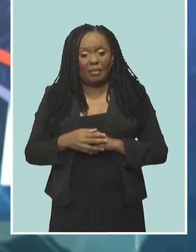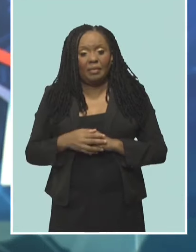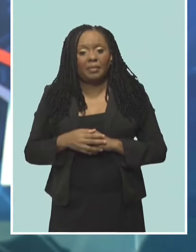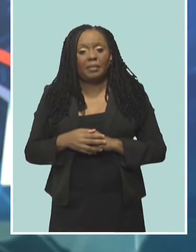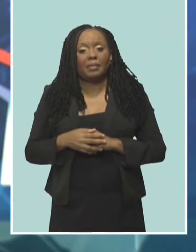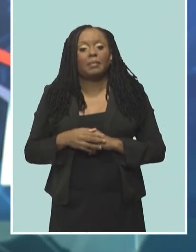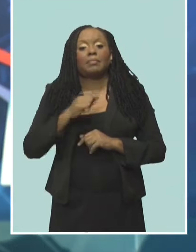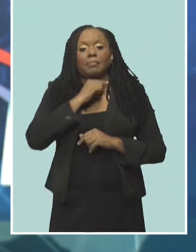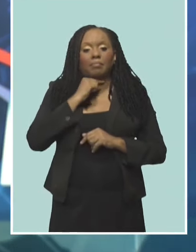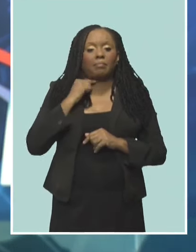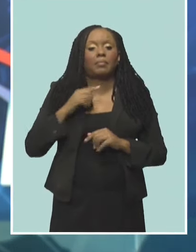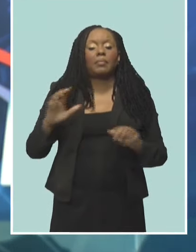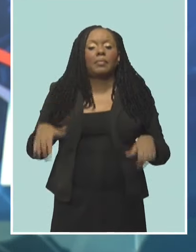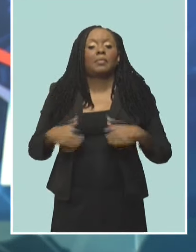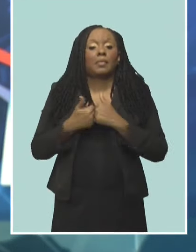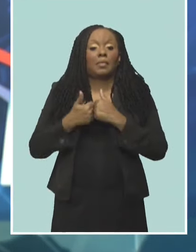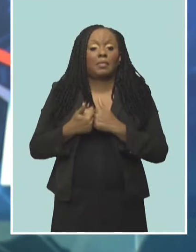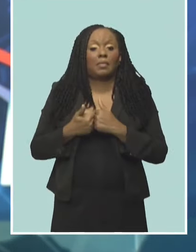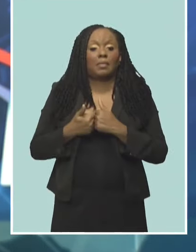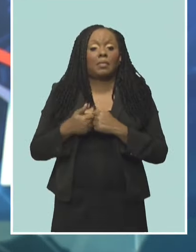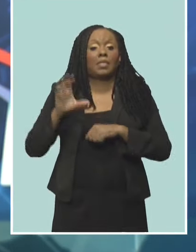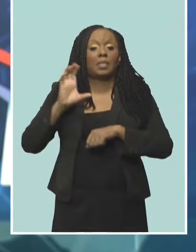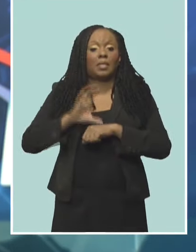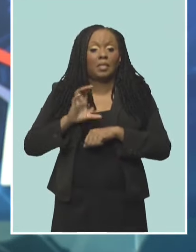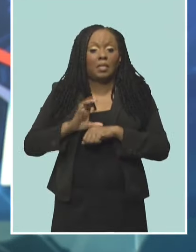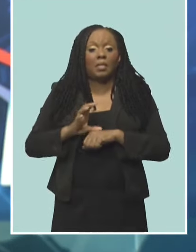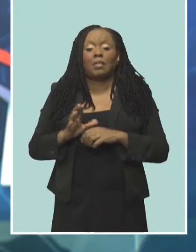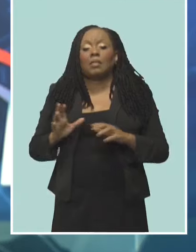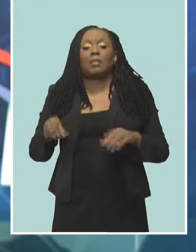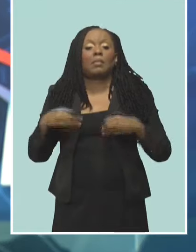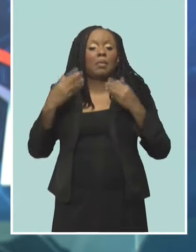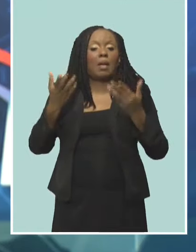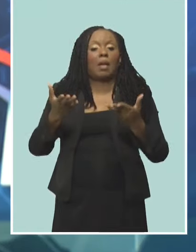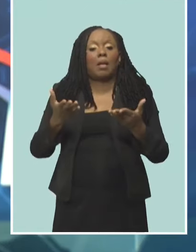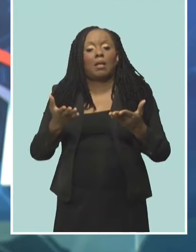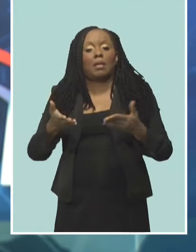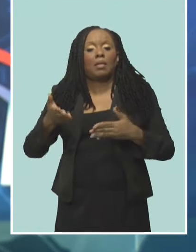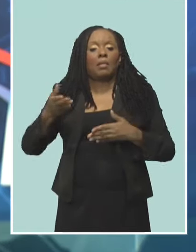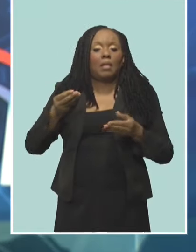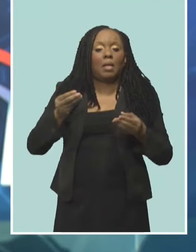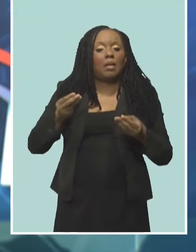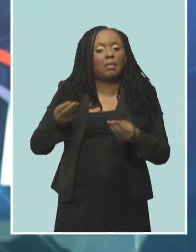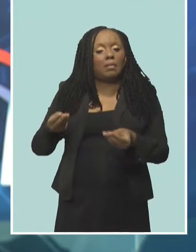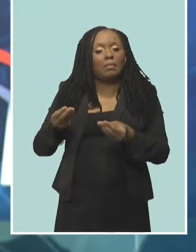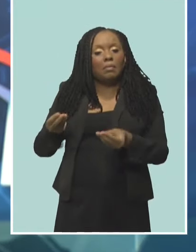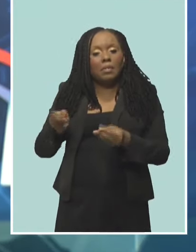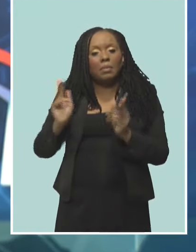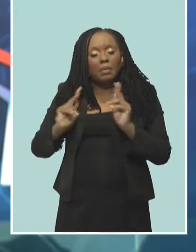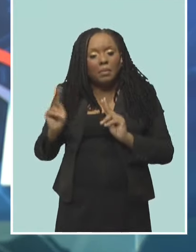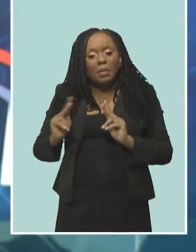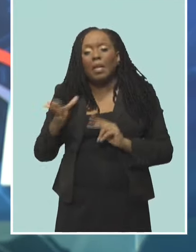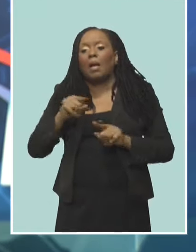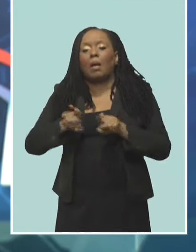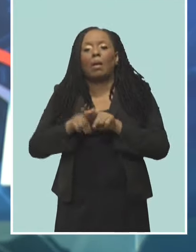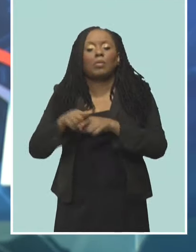Bishop Maxwell has challenged the Anglican Church to recommit to its service delivery of feeding the gospel to the